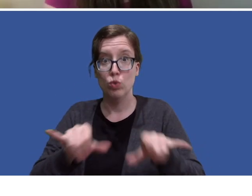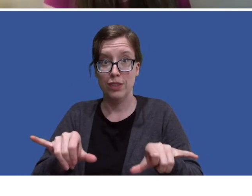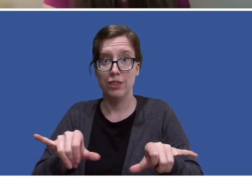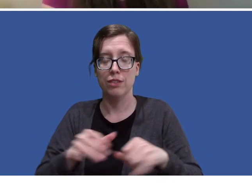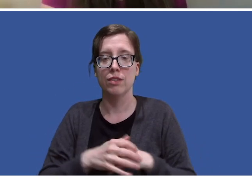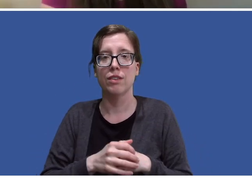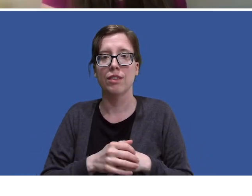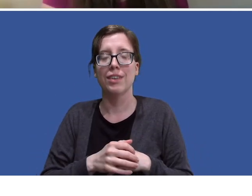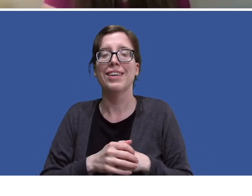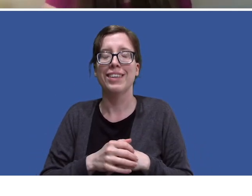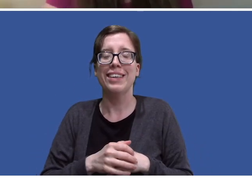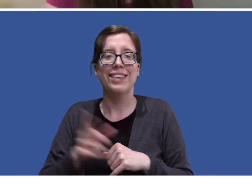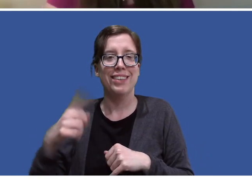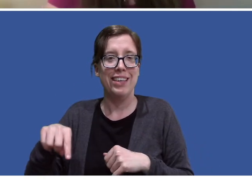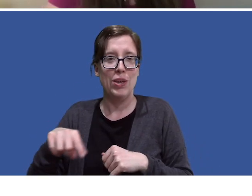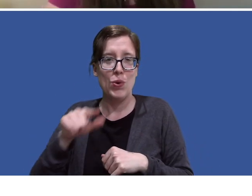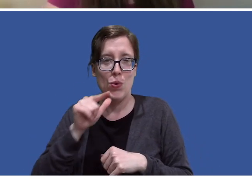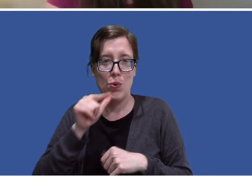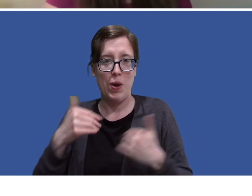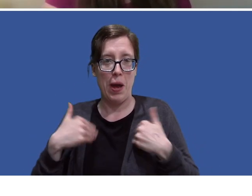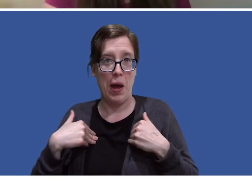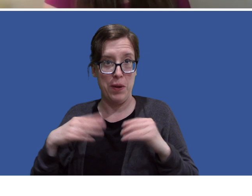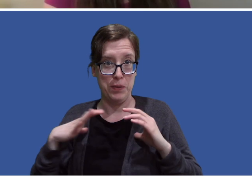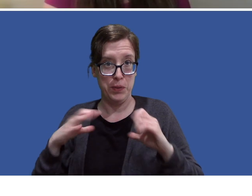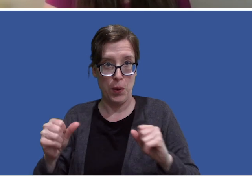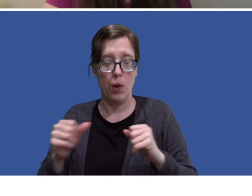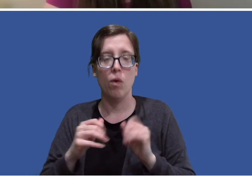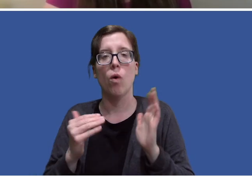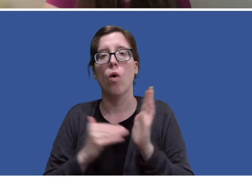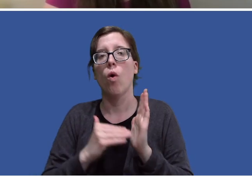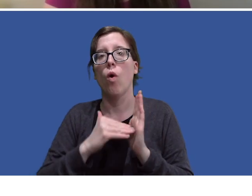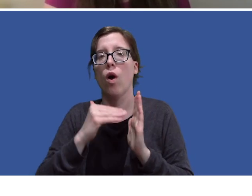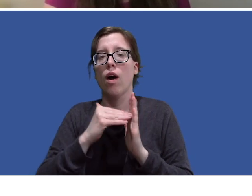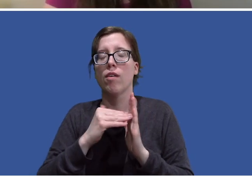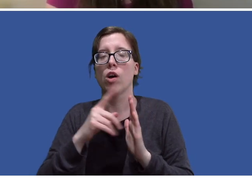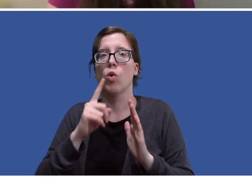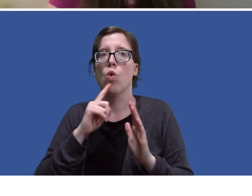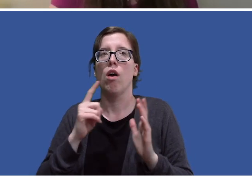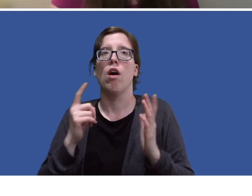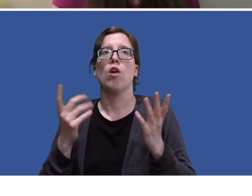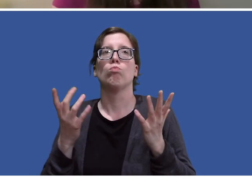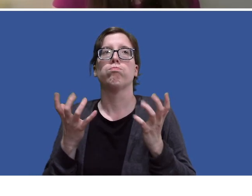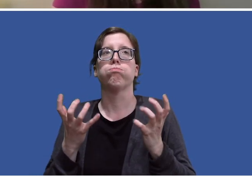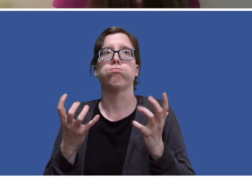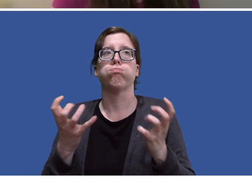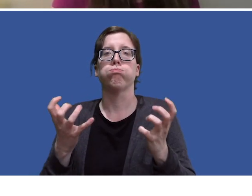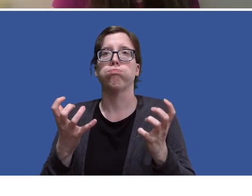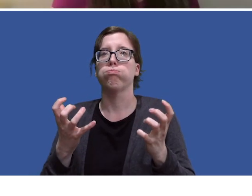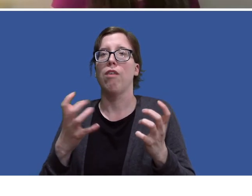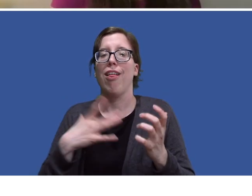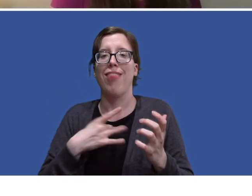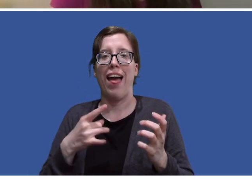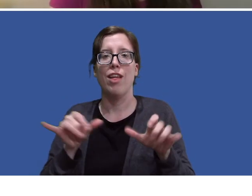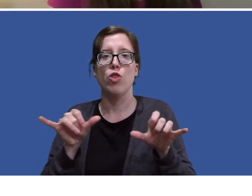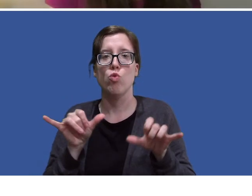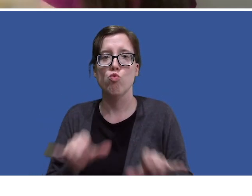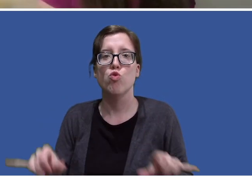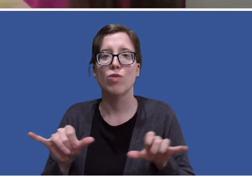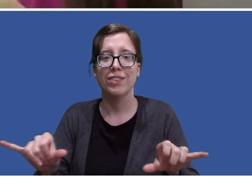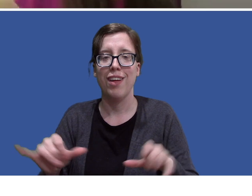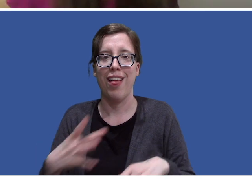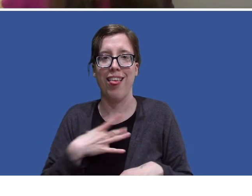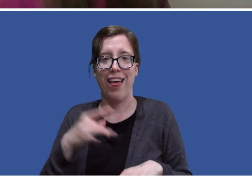typically thrive on. They like those routines. They like that structure. So things like